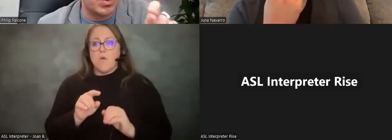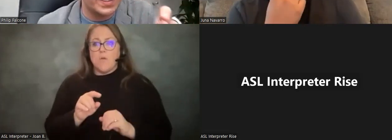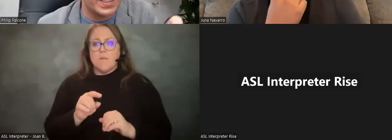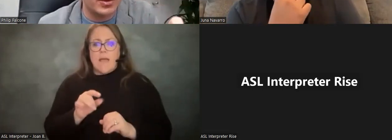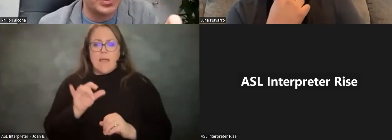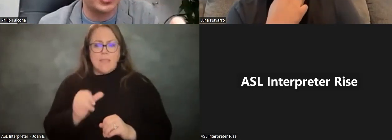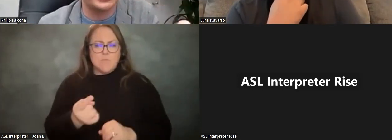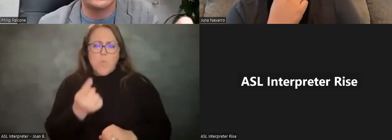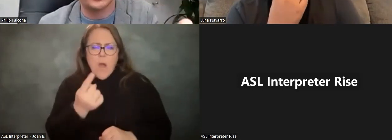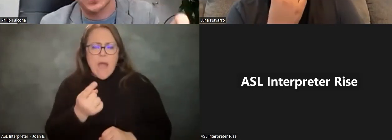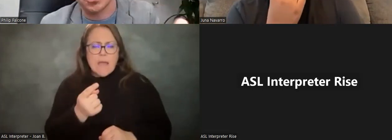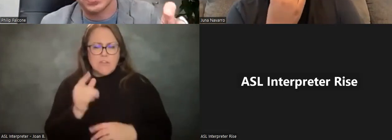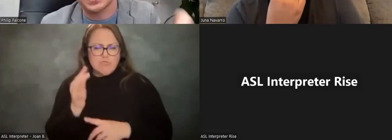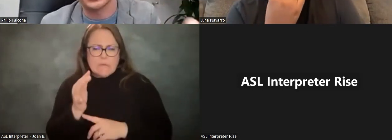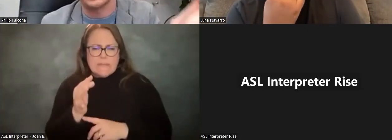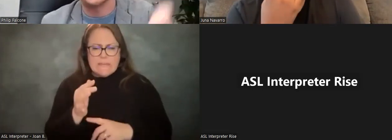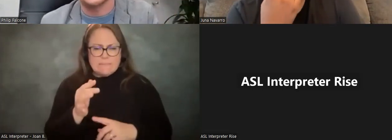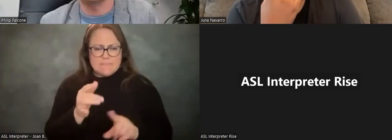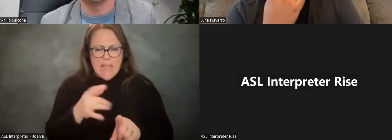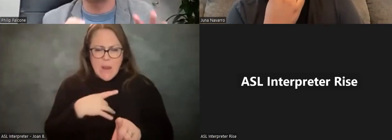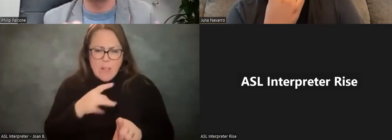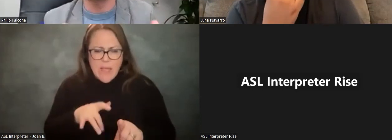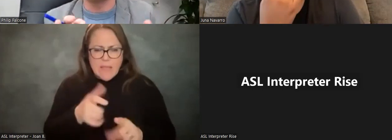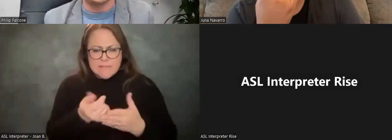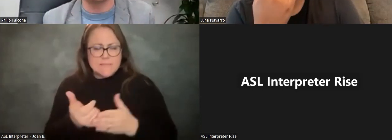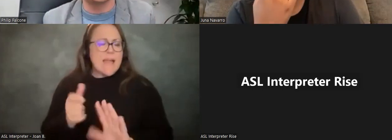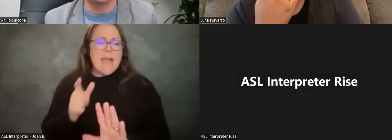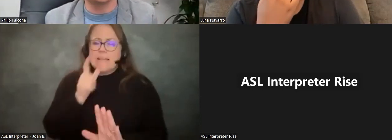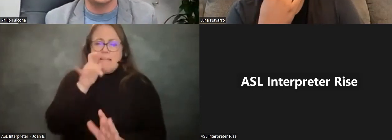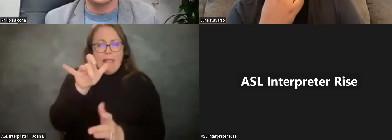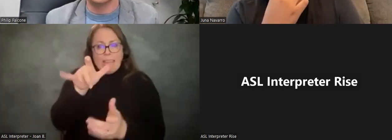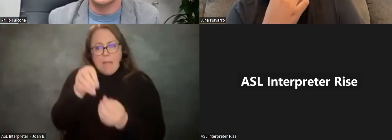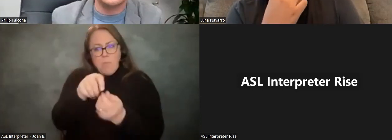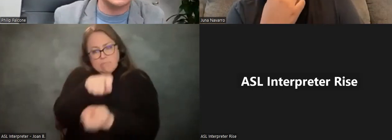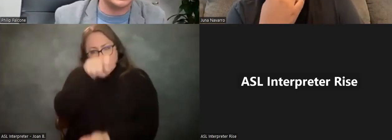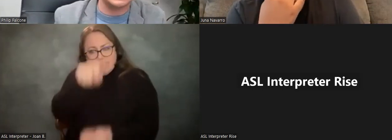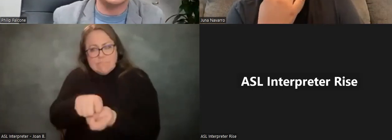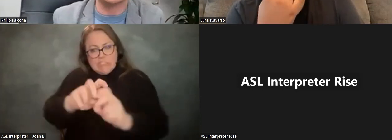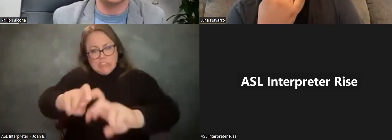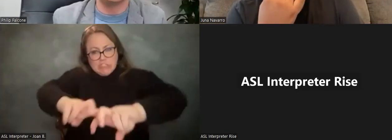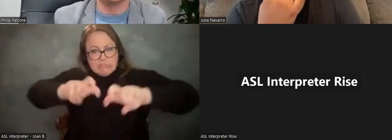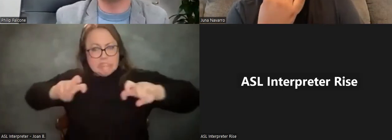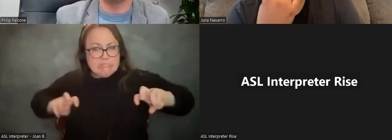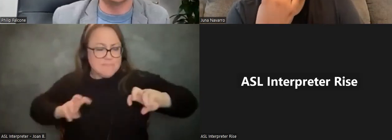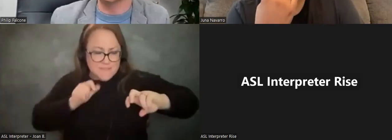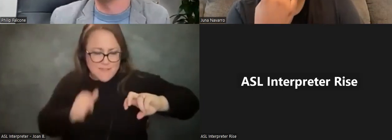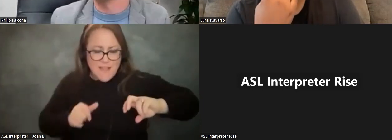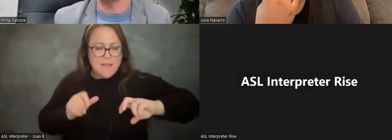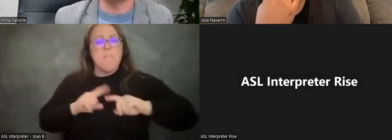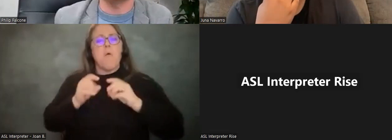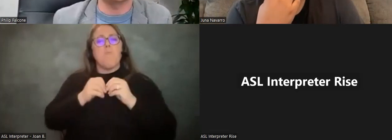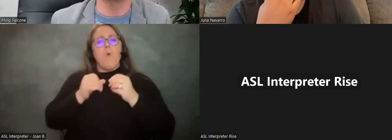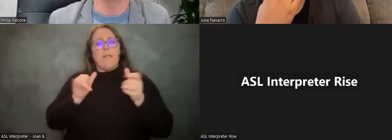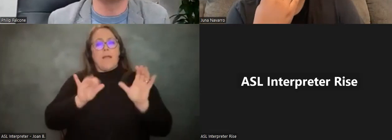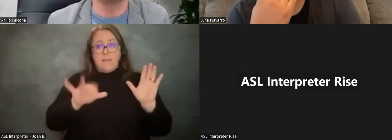this one little tree right here in this corner that I don't like, we shouldn't have that. They don't really go that into the specifics, but it's kind of more so we run it by